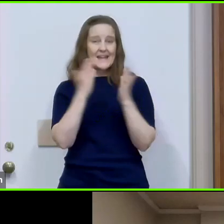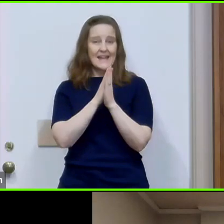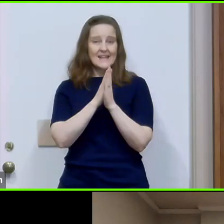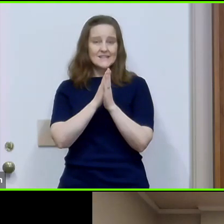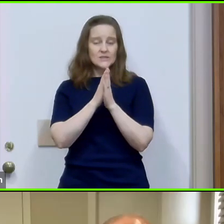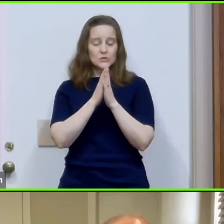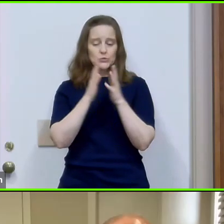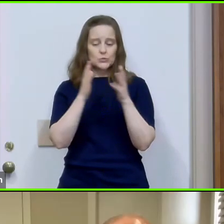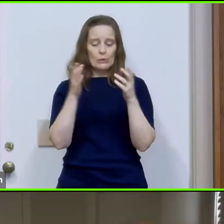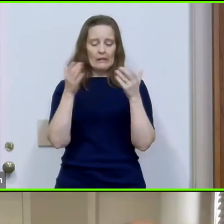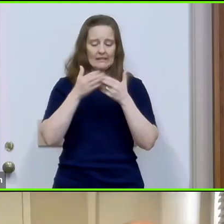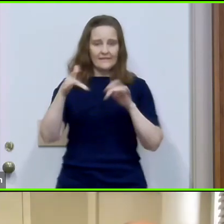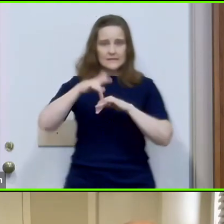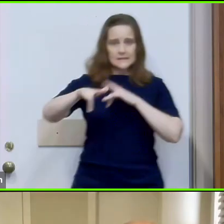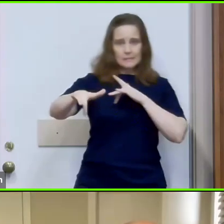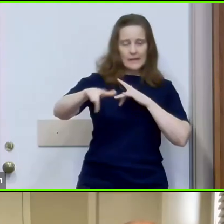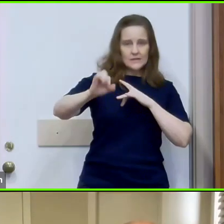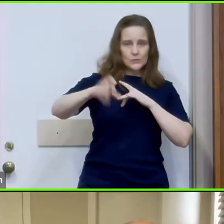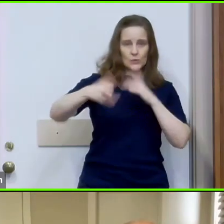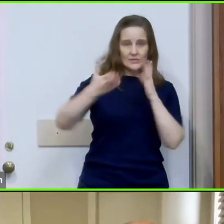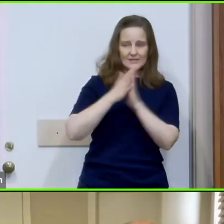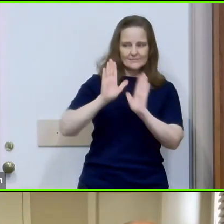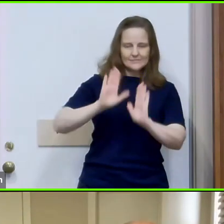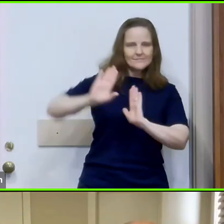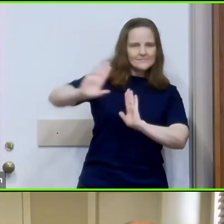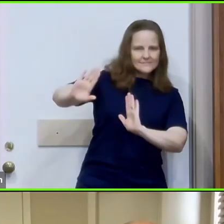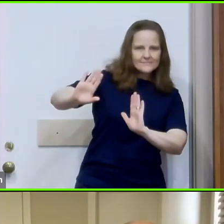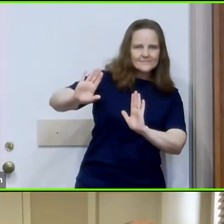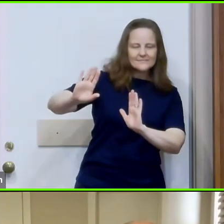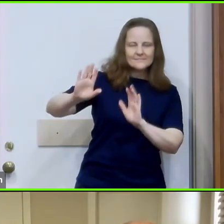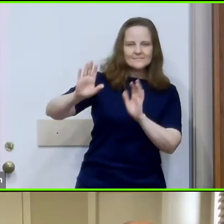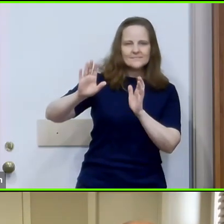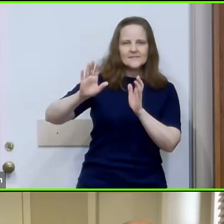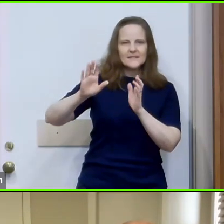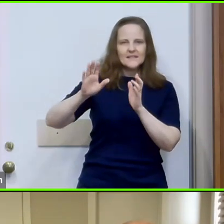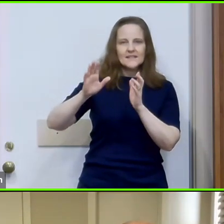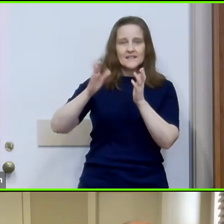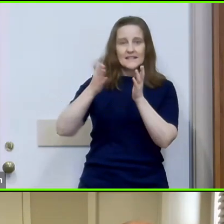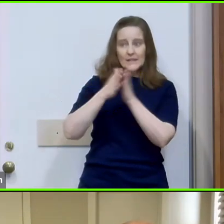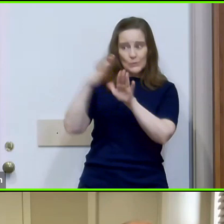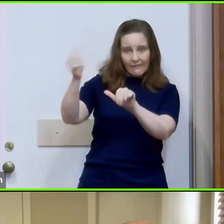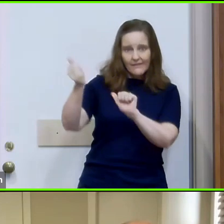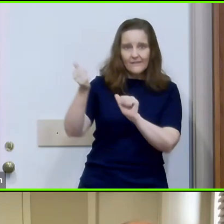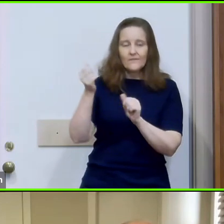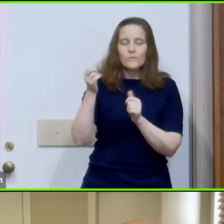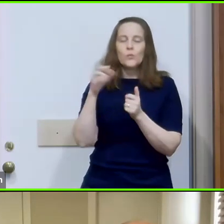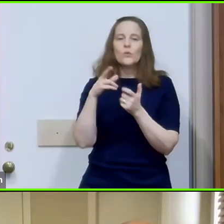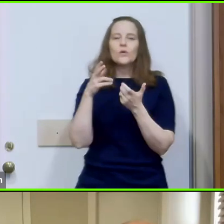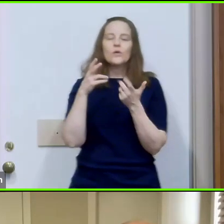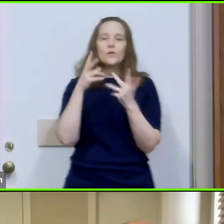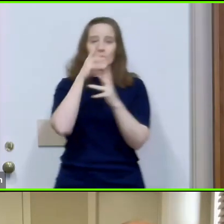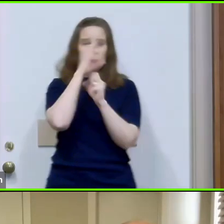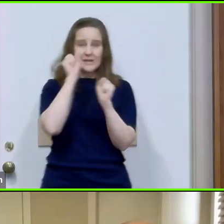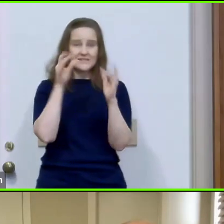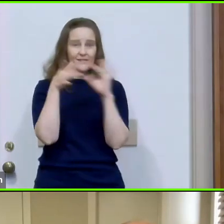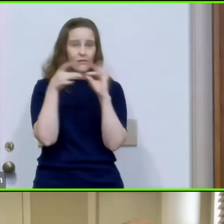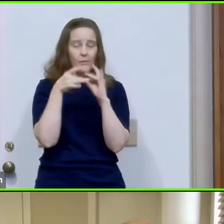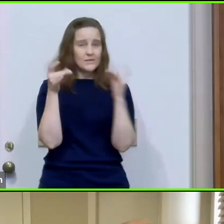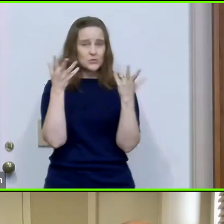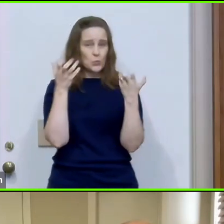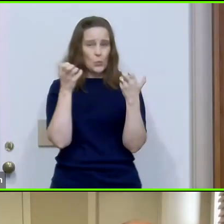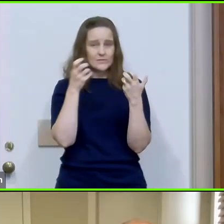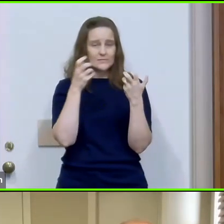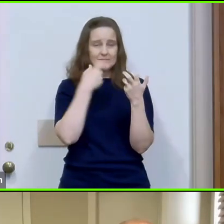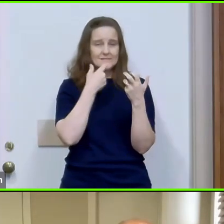space, or can the person wearing the mask ask the other person to leave? And I'd see what your comments are, or President Smatresk, what you would want to weigh in